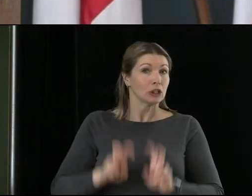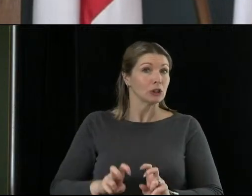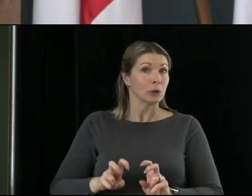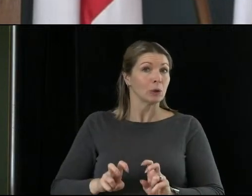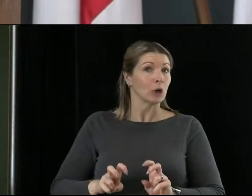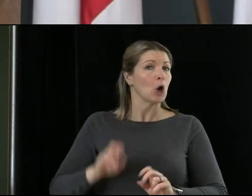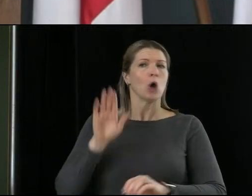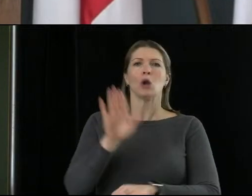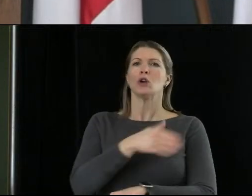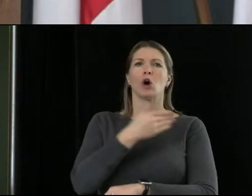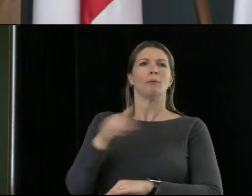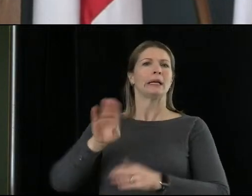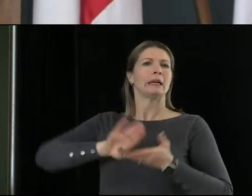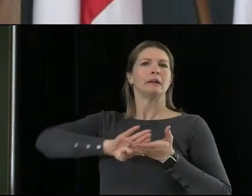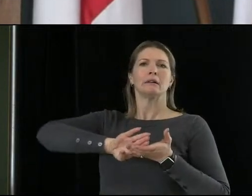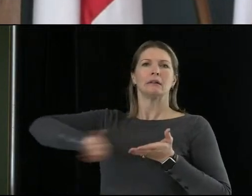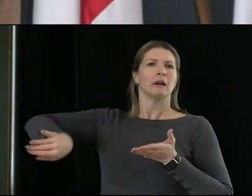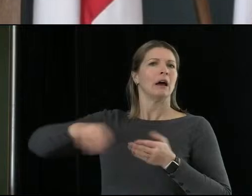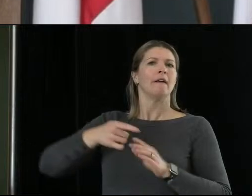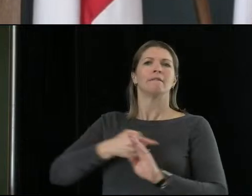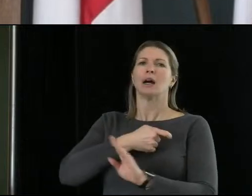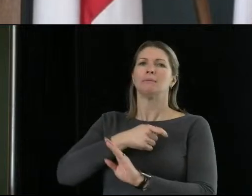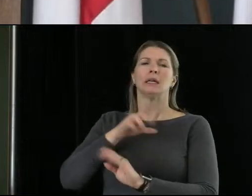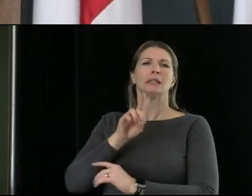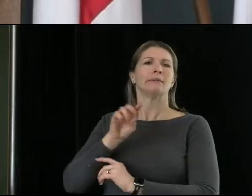relationship and gender violence. Excuse me.